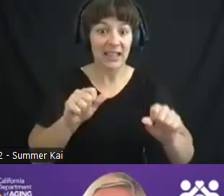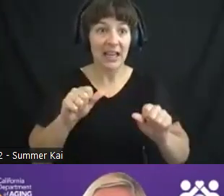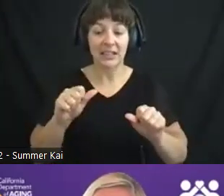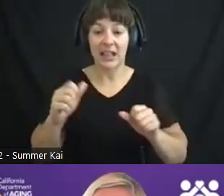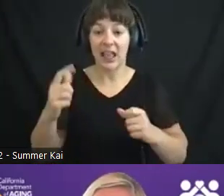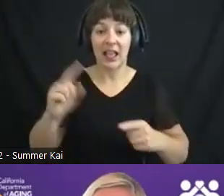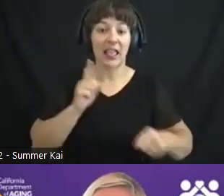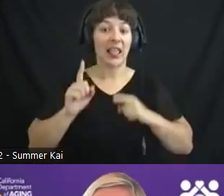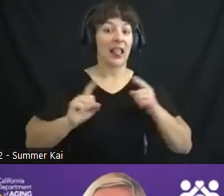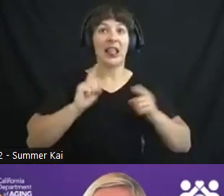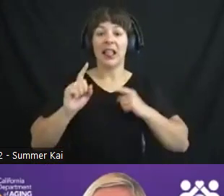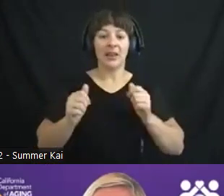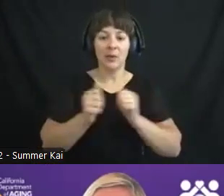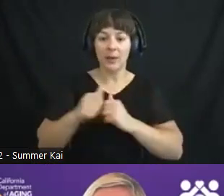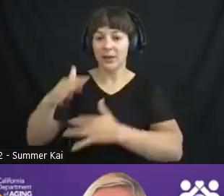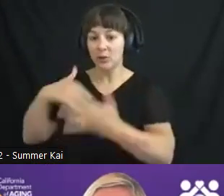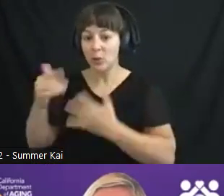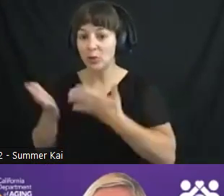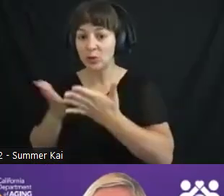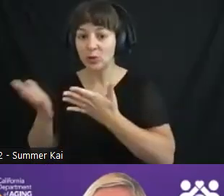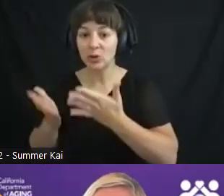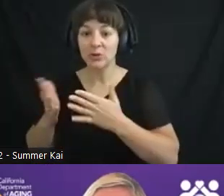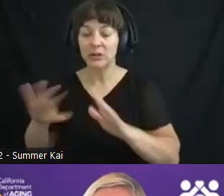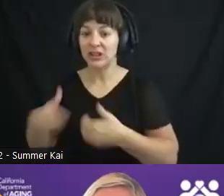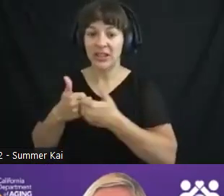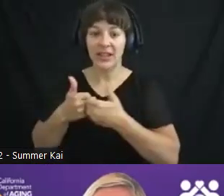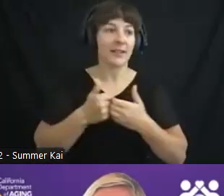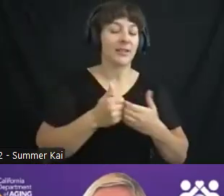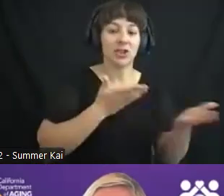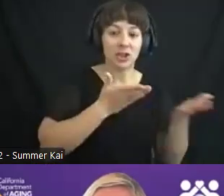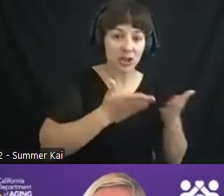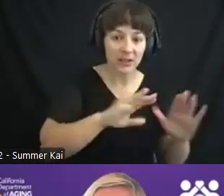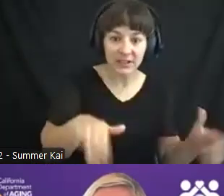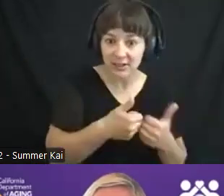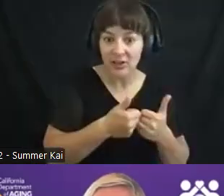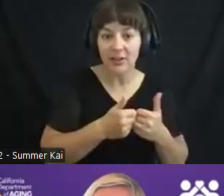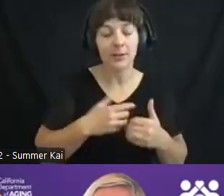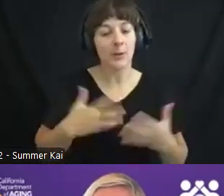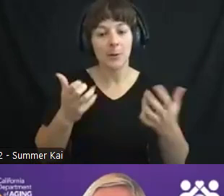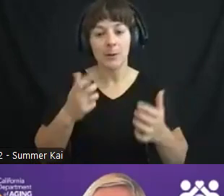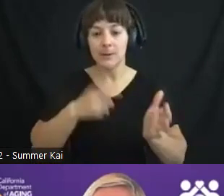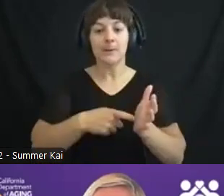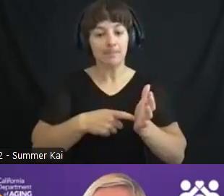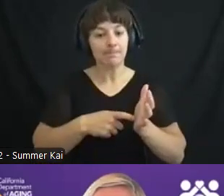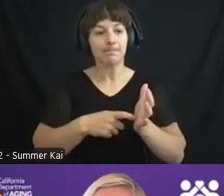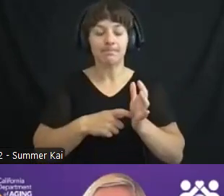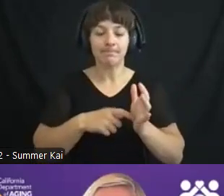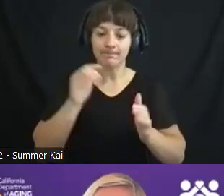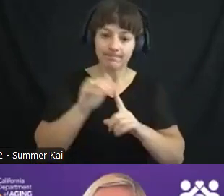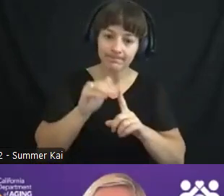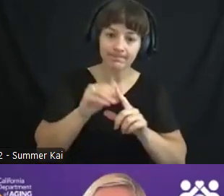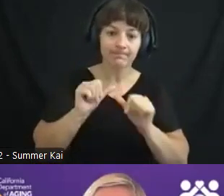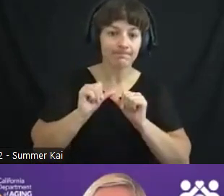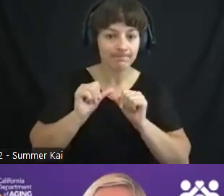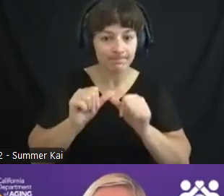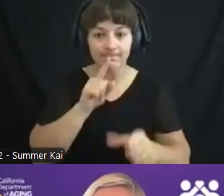our social services and our services. So just stay diligent, stay on top of what's going